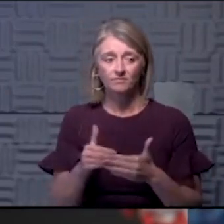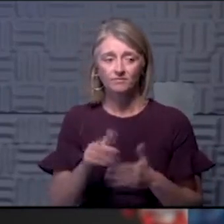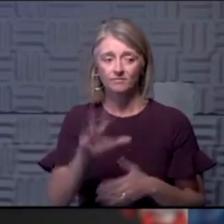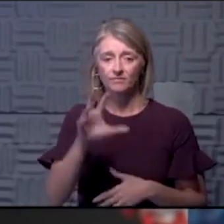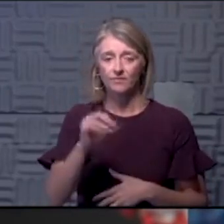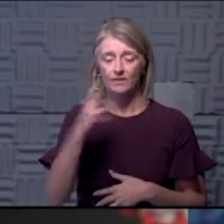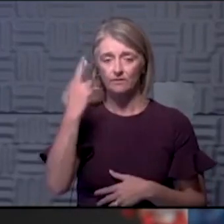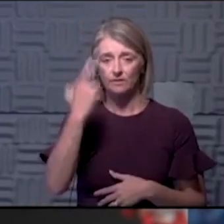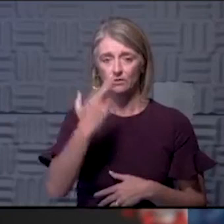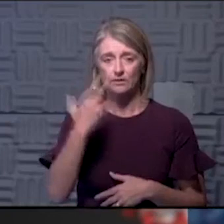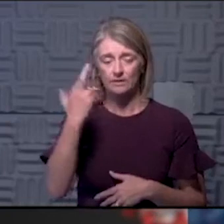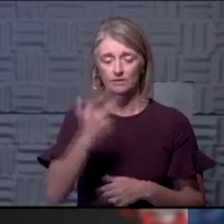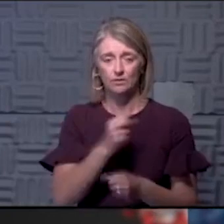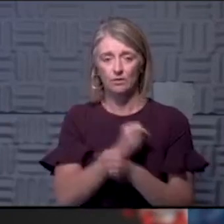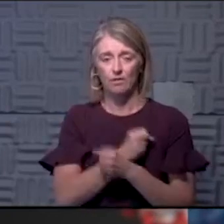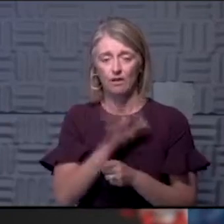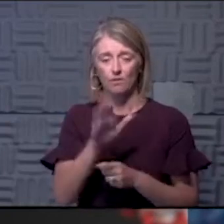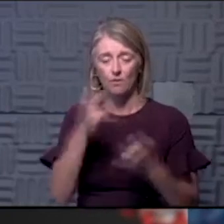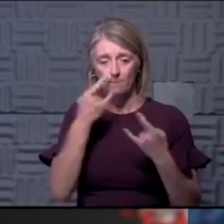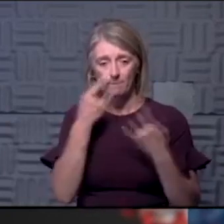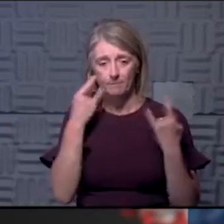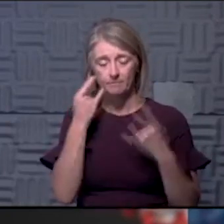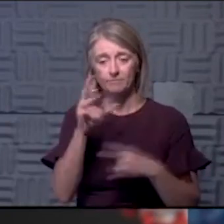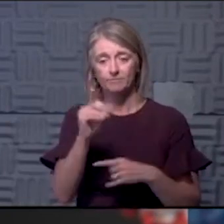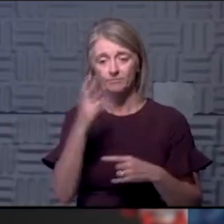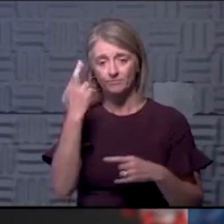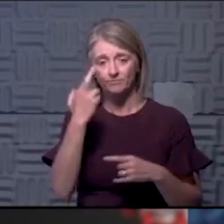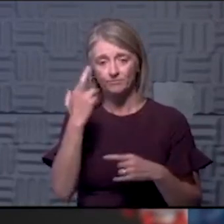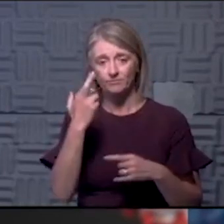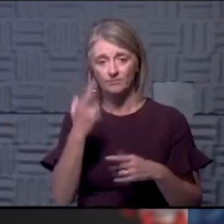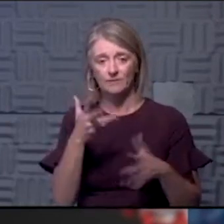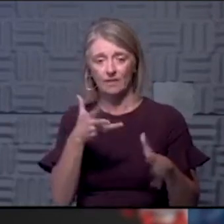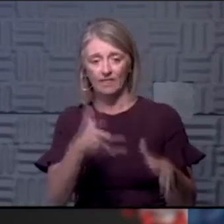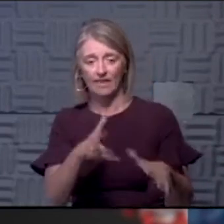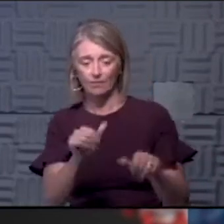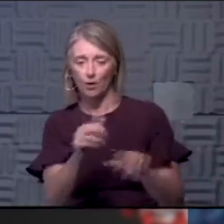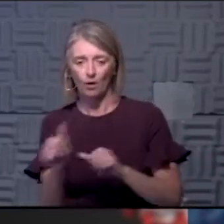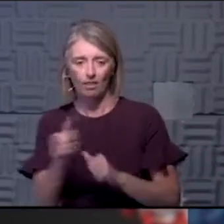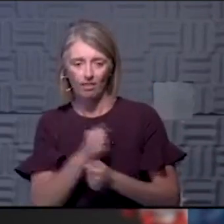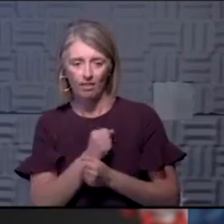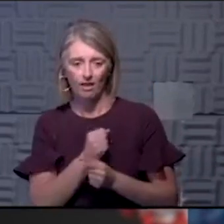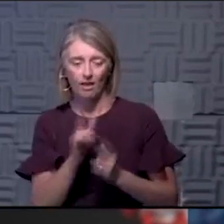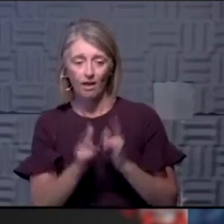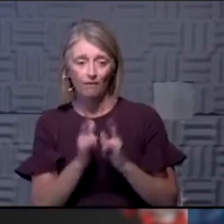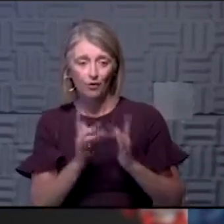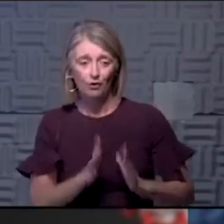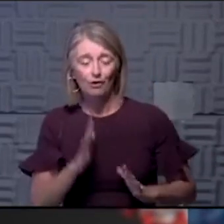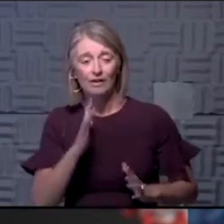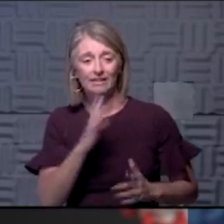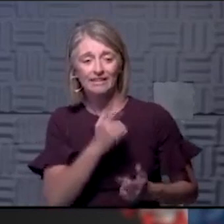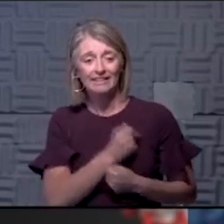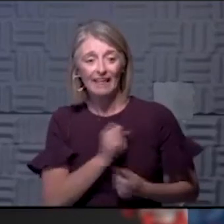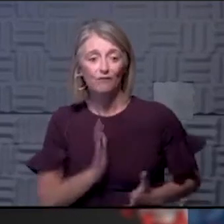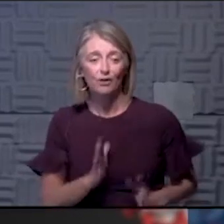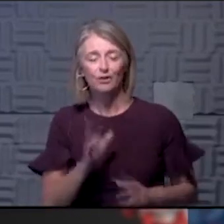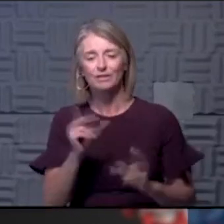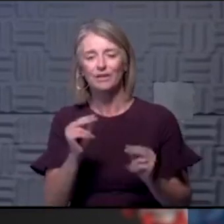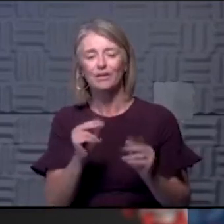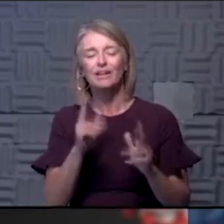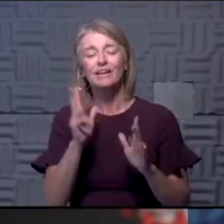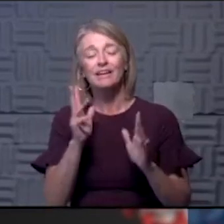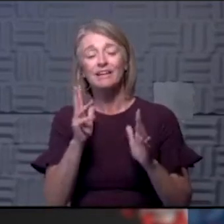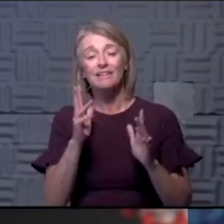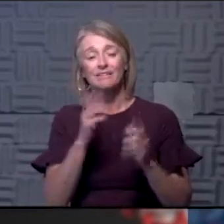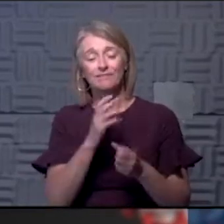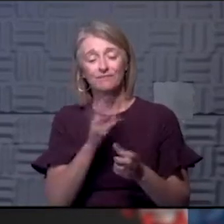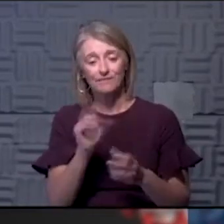50 reasons to love your mask. Now remember, there's 50 reasons to leave your lover. That's not what this is. It's not 50 reasons to leave your mask. It's 50 reasons